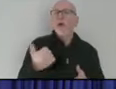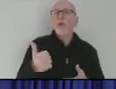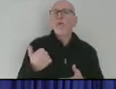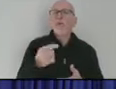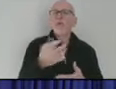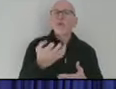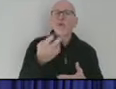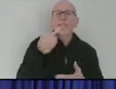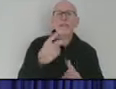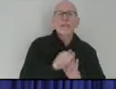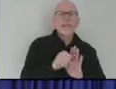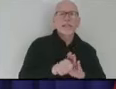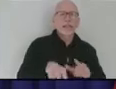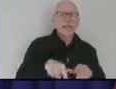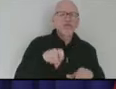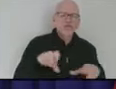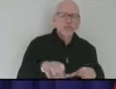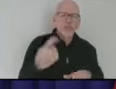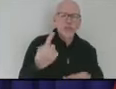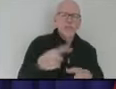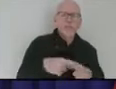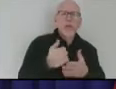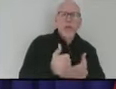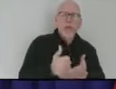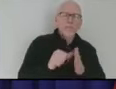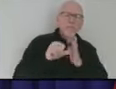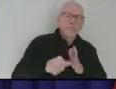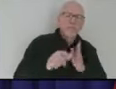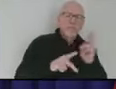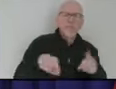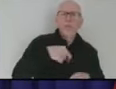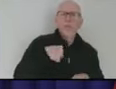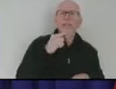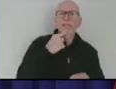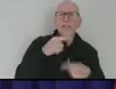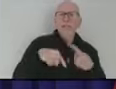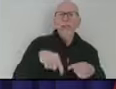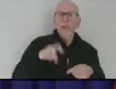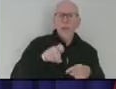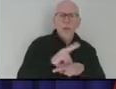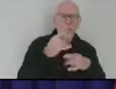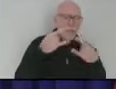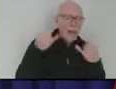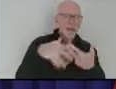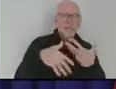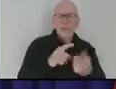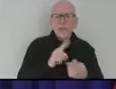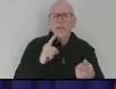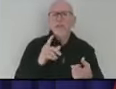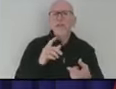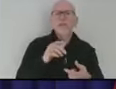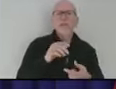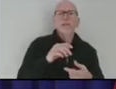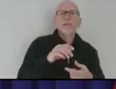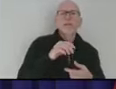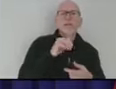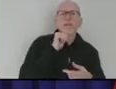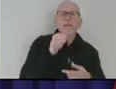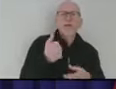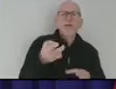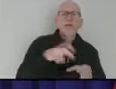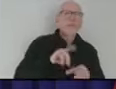like to see the state doing to help bring home to people, gee, we're serious about this, wear your mask, social distance, don't hop on a plane for Thanksgiving